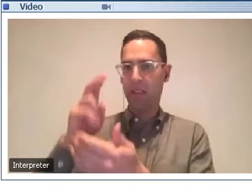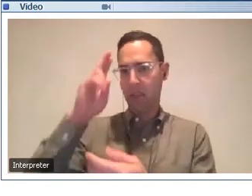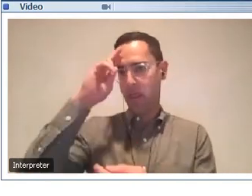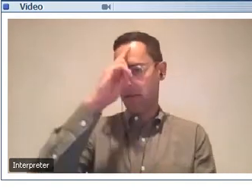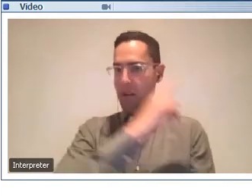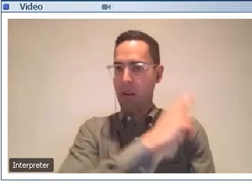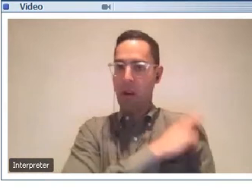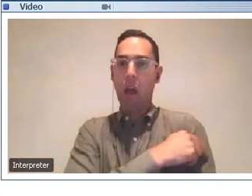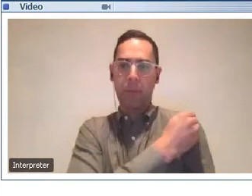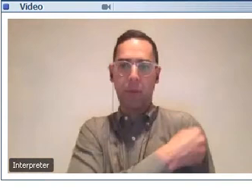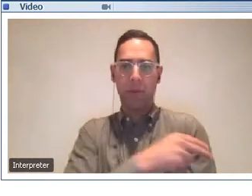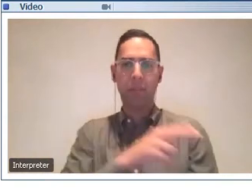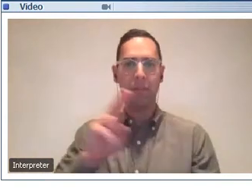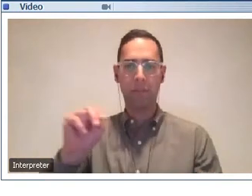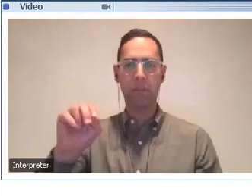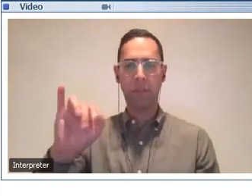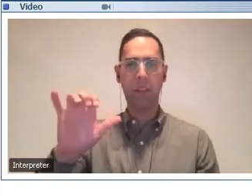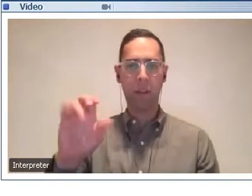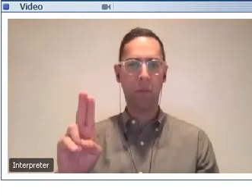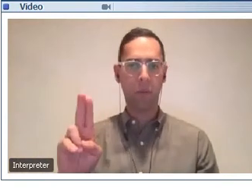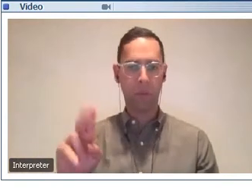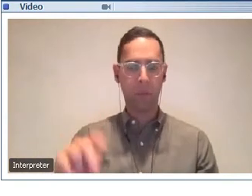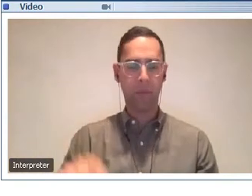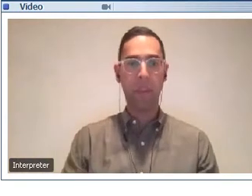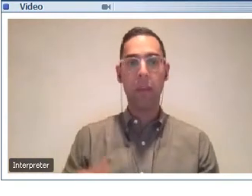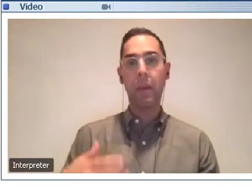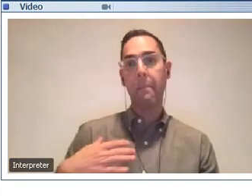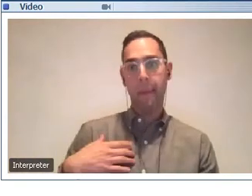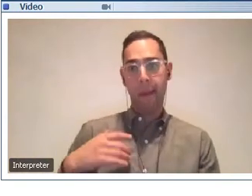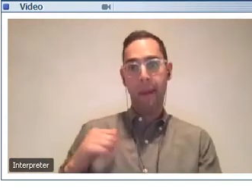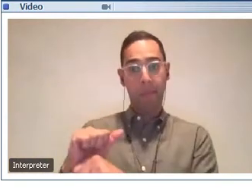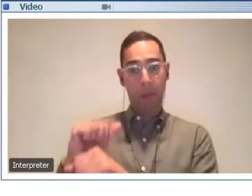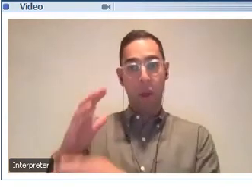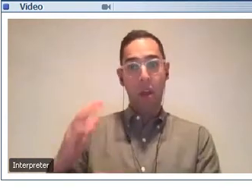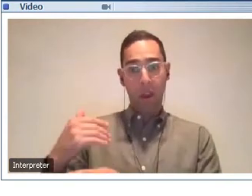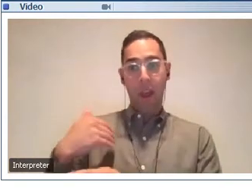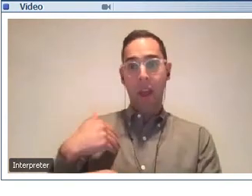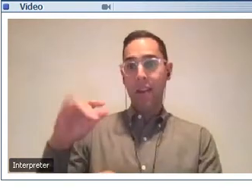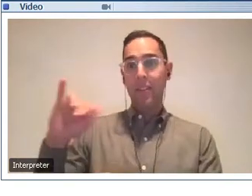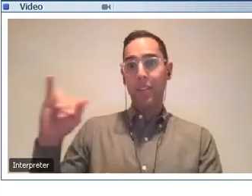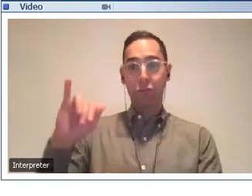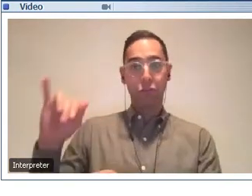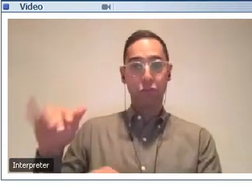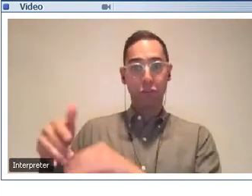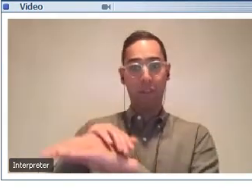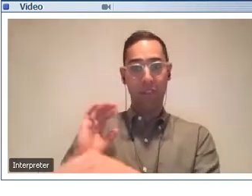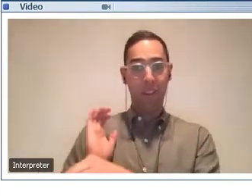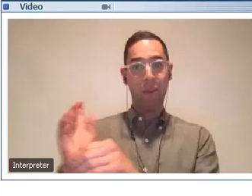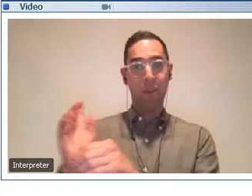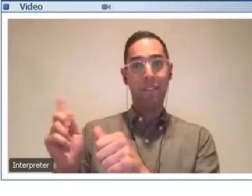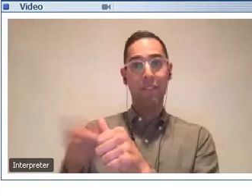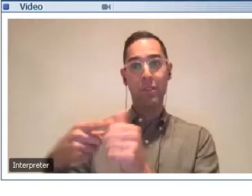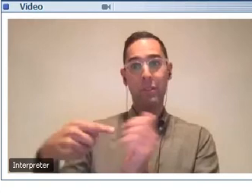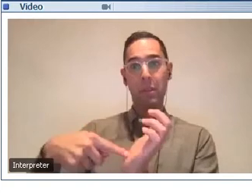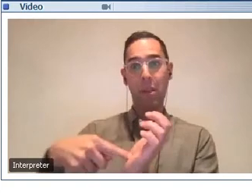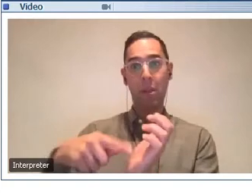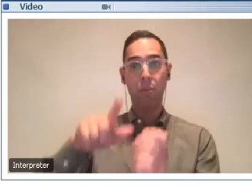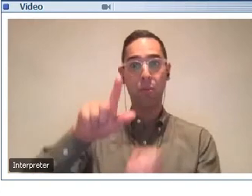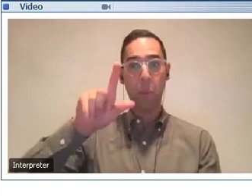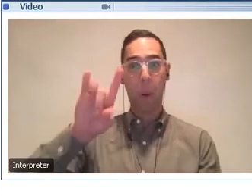employer had the primary insurance coverage, and our first ICU bill was $28,000. So not only